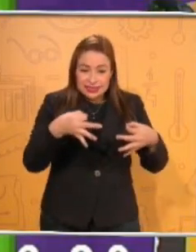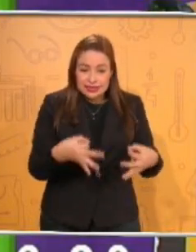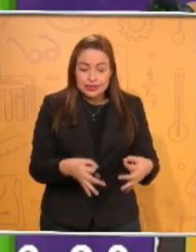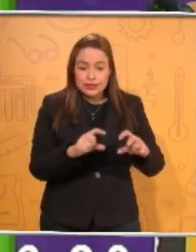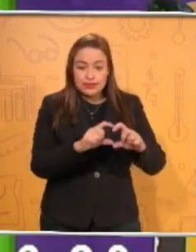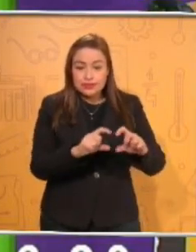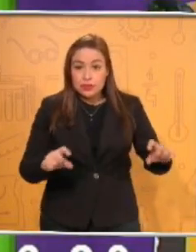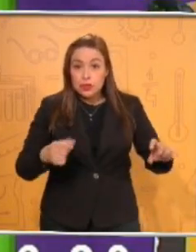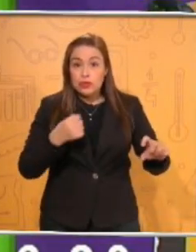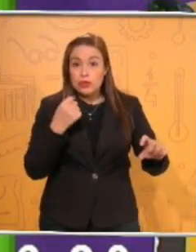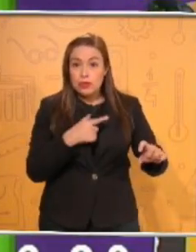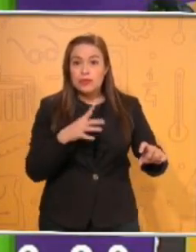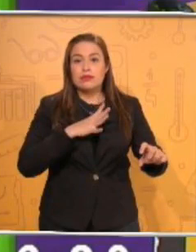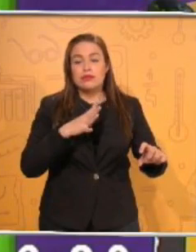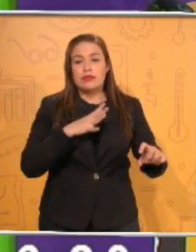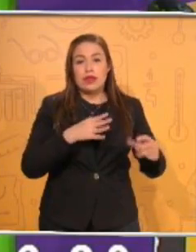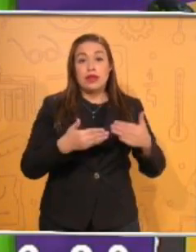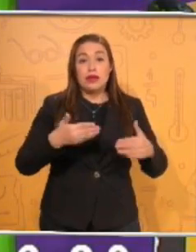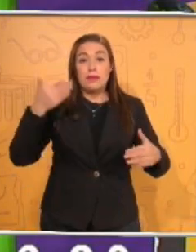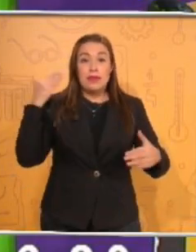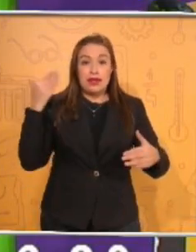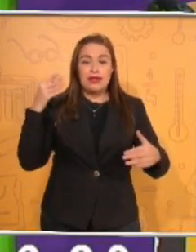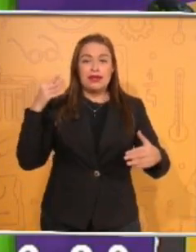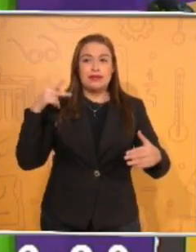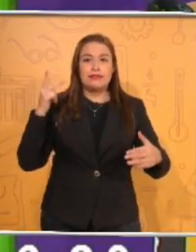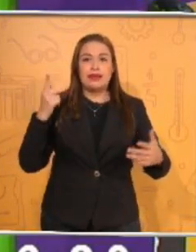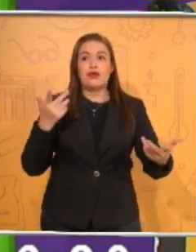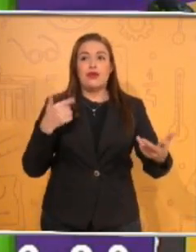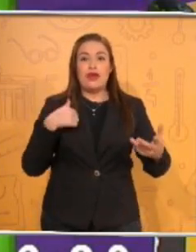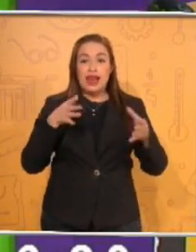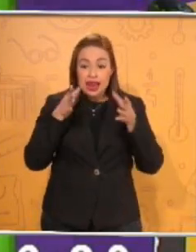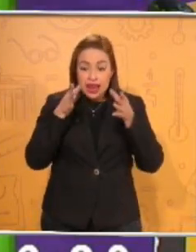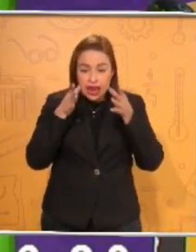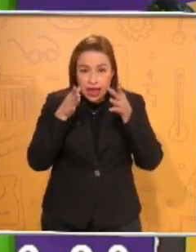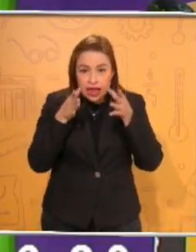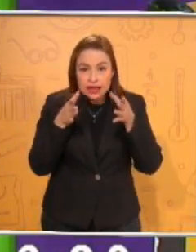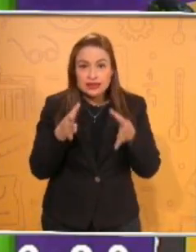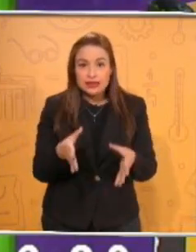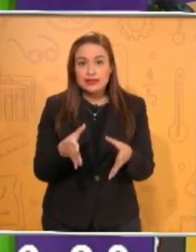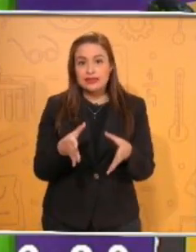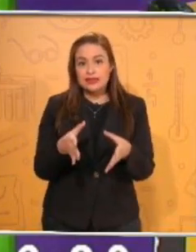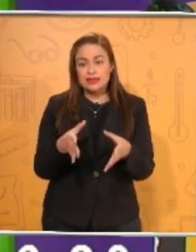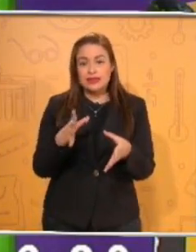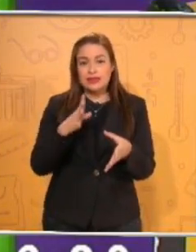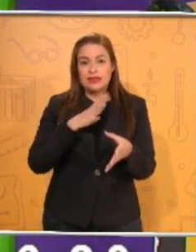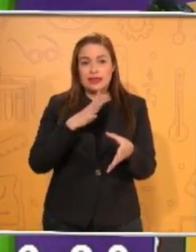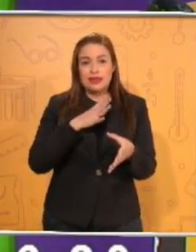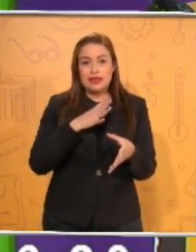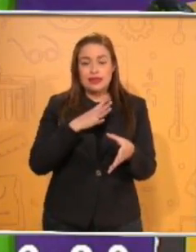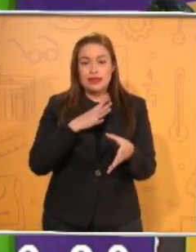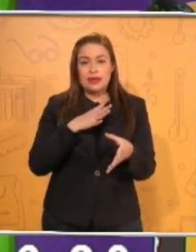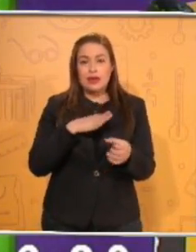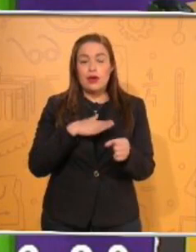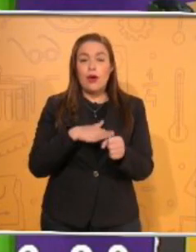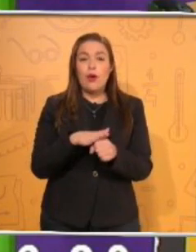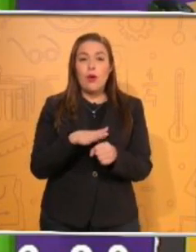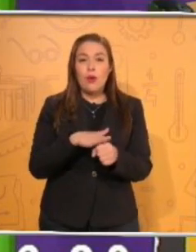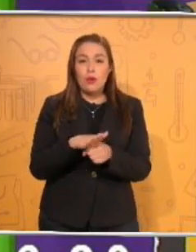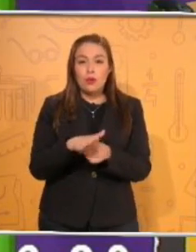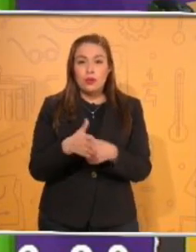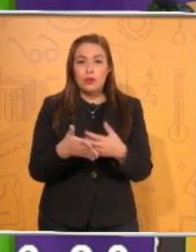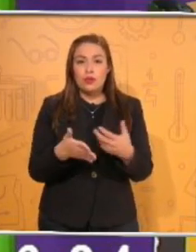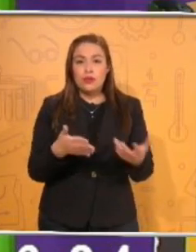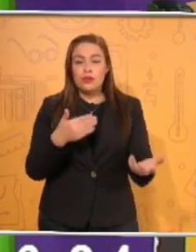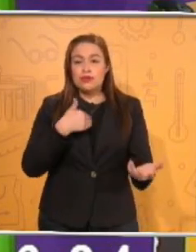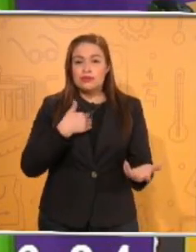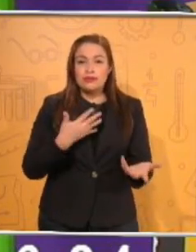specific moment of the past. The emphasis is on the duration of